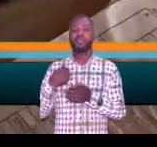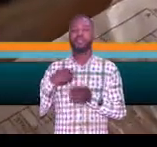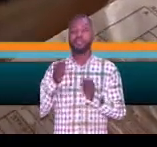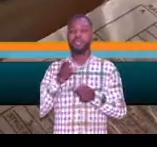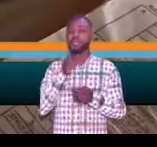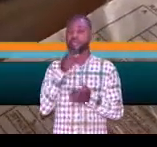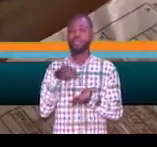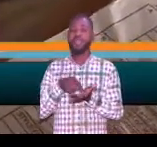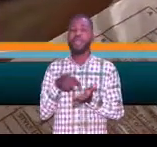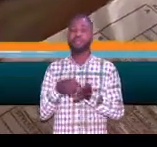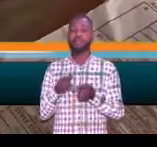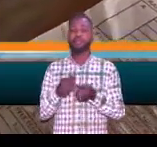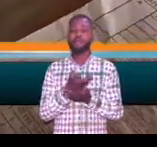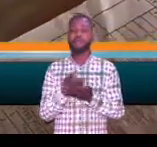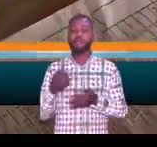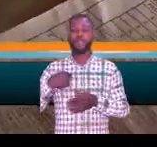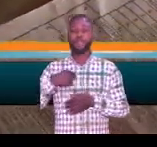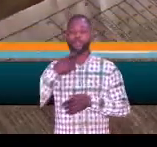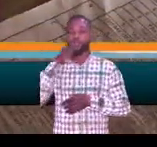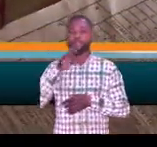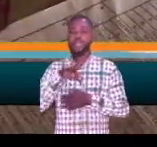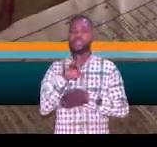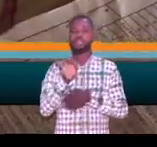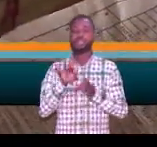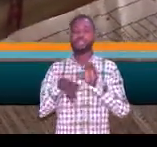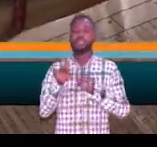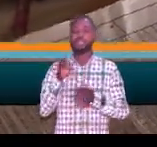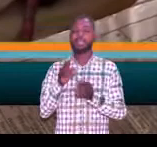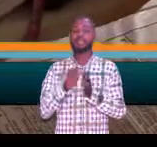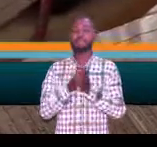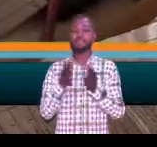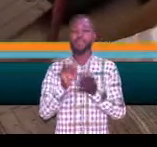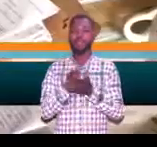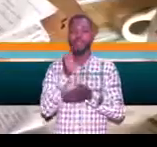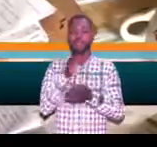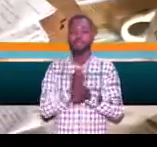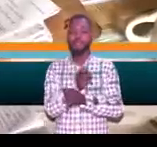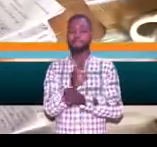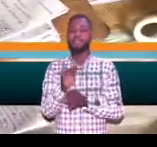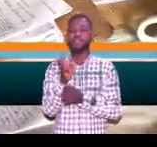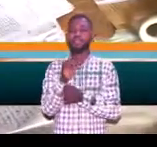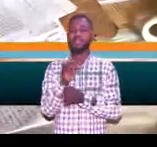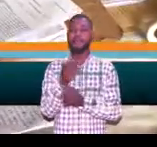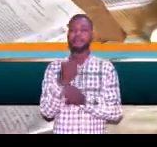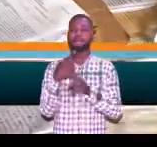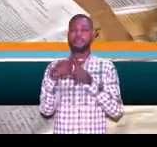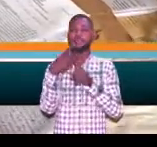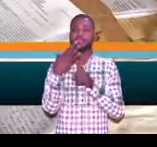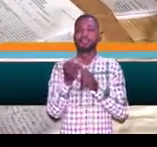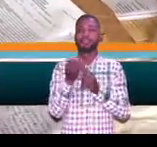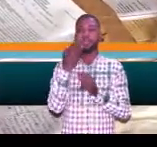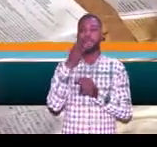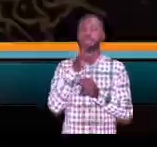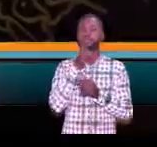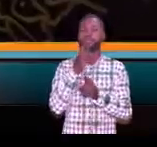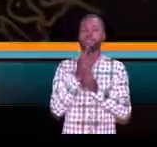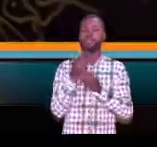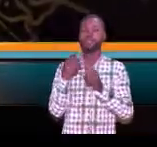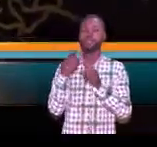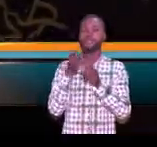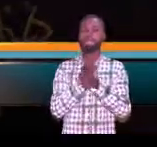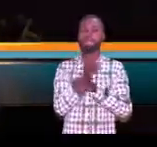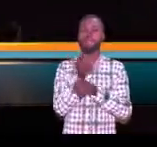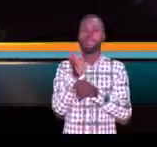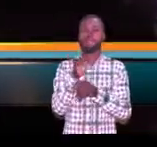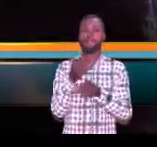because we cannot afford to fail the students. We must select books that will impact them positively. Not just impacting them